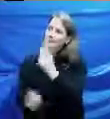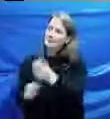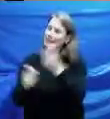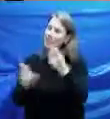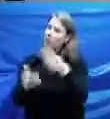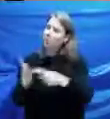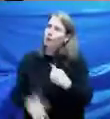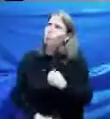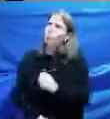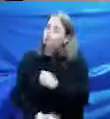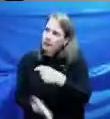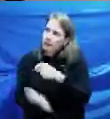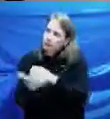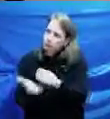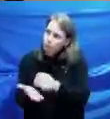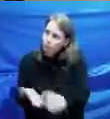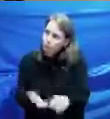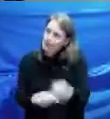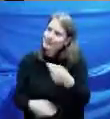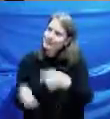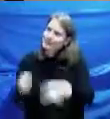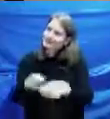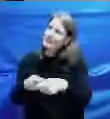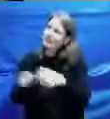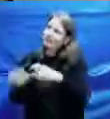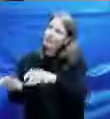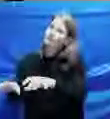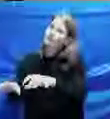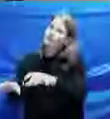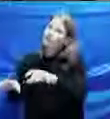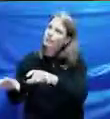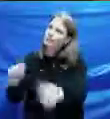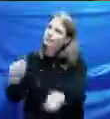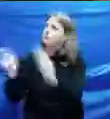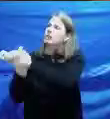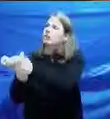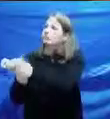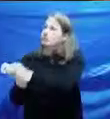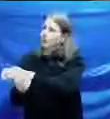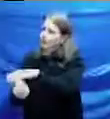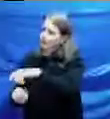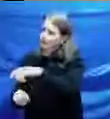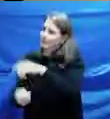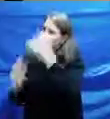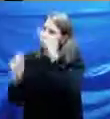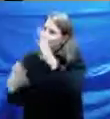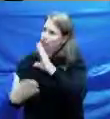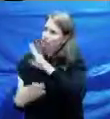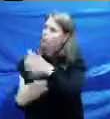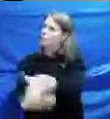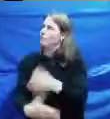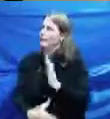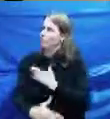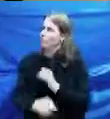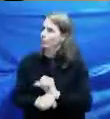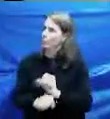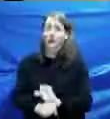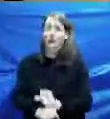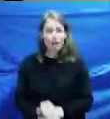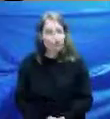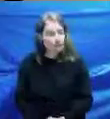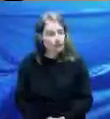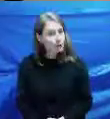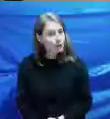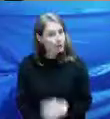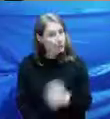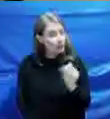things, they're setting the table, they're choosing just what to leave in and leave out. So am I, as a teacher, getting in the way of that? In a sense, what I'm trying Yeah. to say is, and then it can be true when you